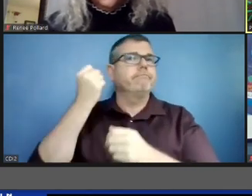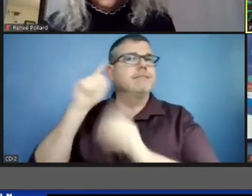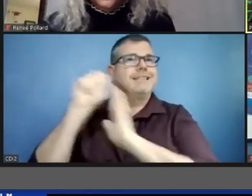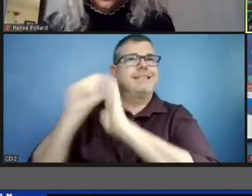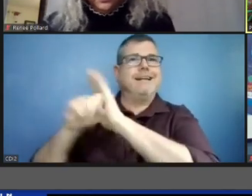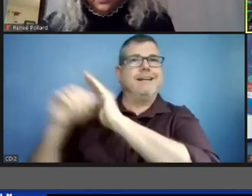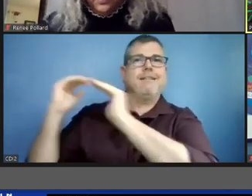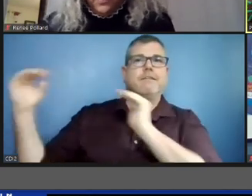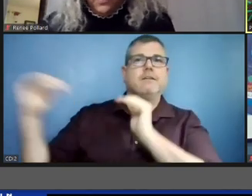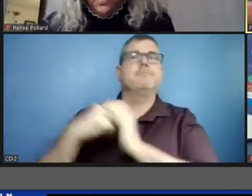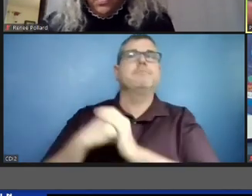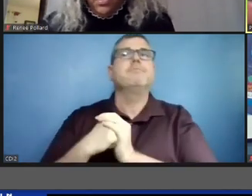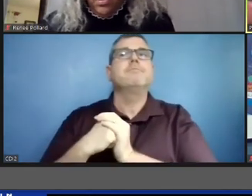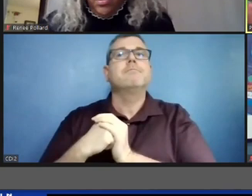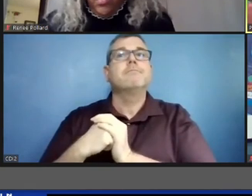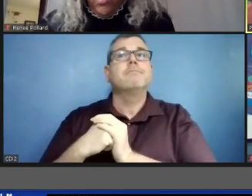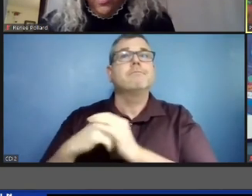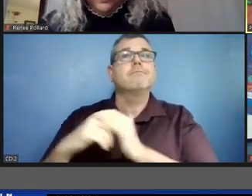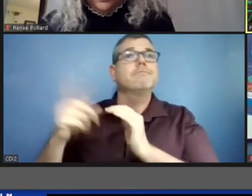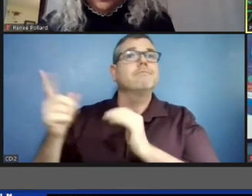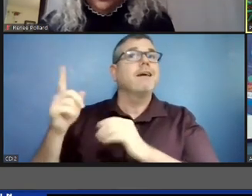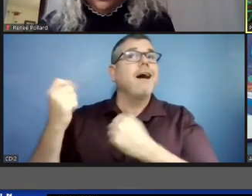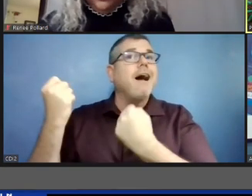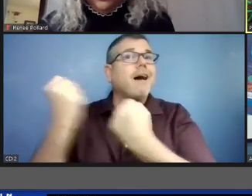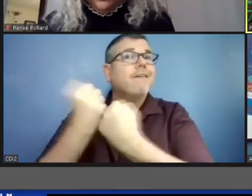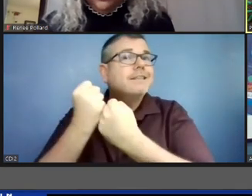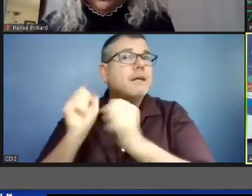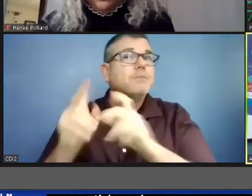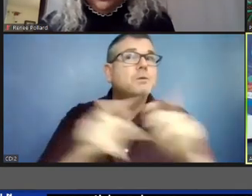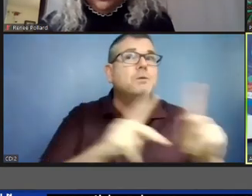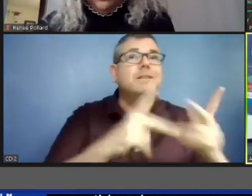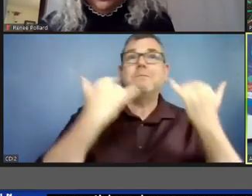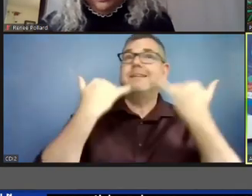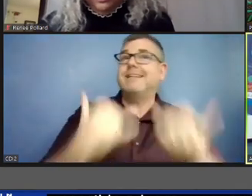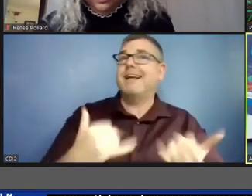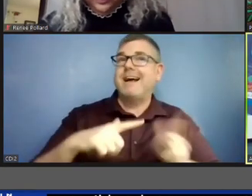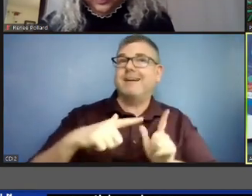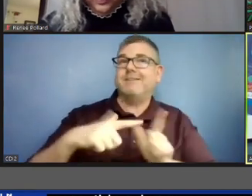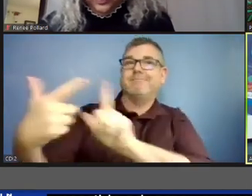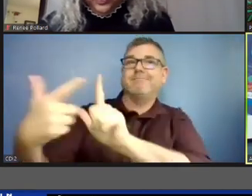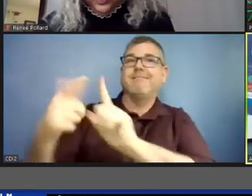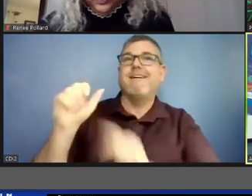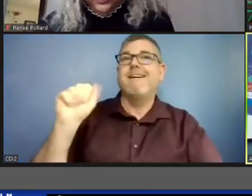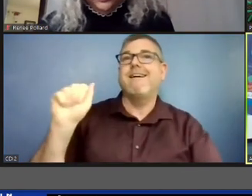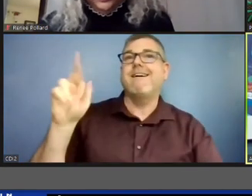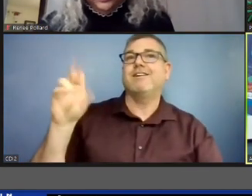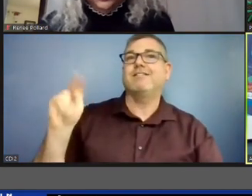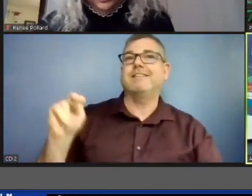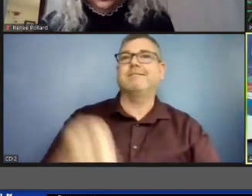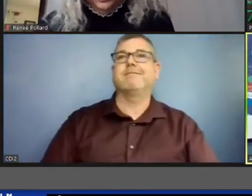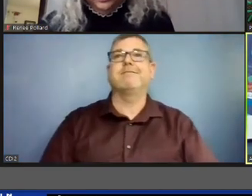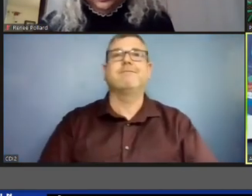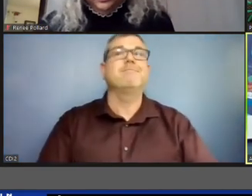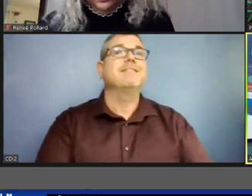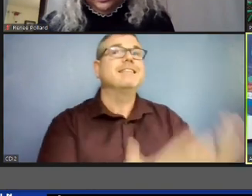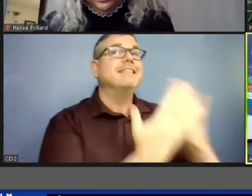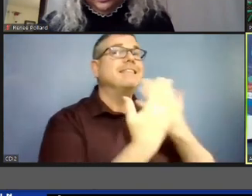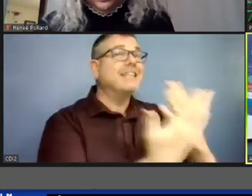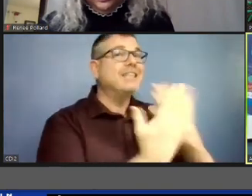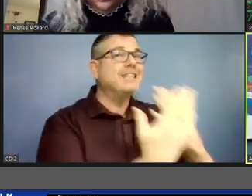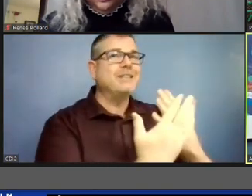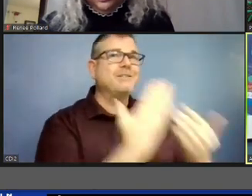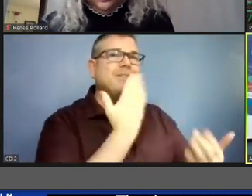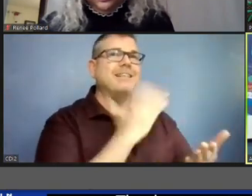opportunities. Take it away, Aaron. Peter, thank you so much. Thank you for that nice introduction, and thank you as always for your